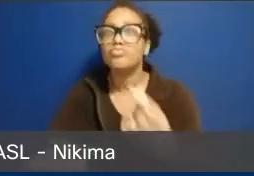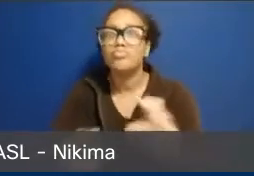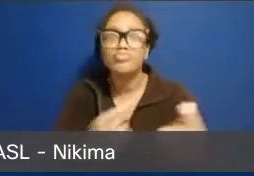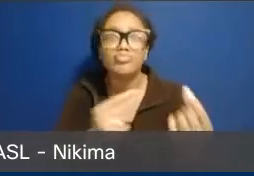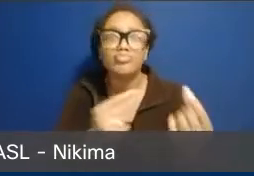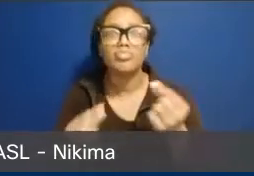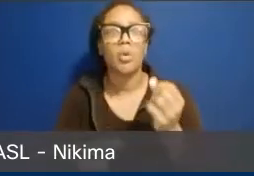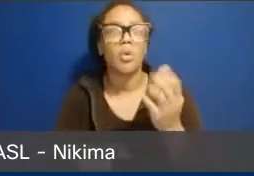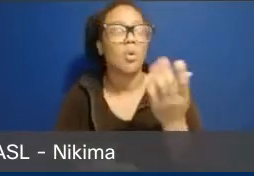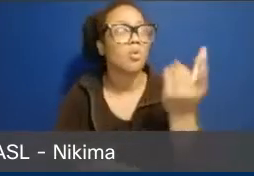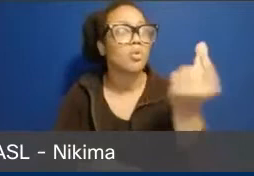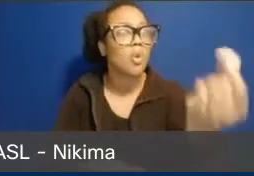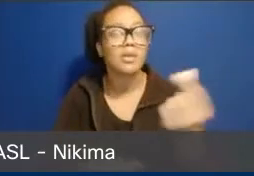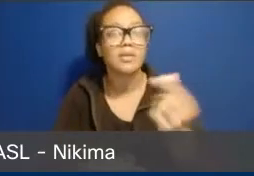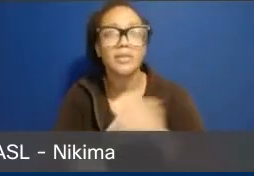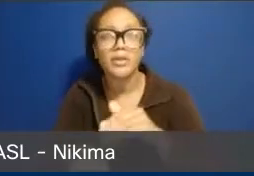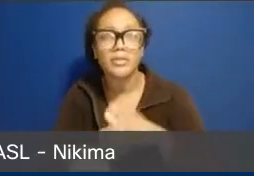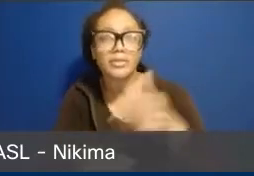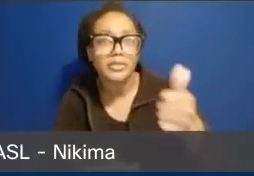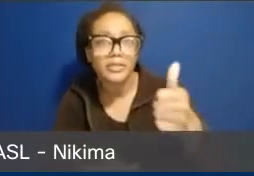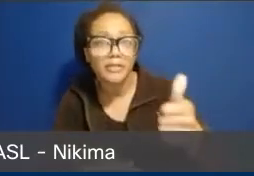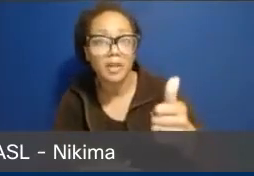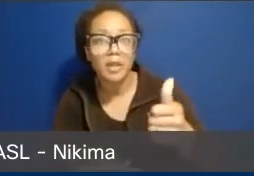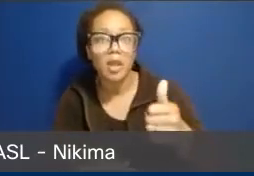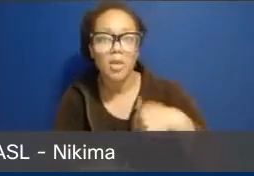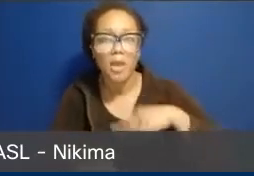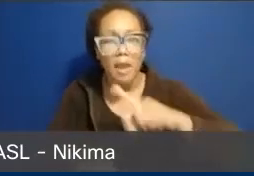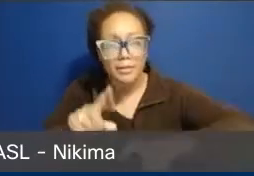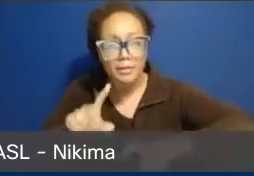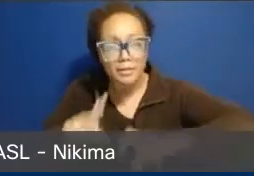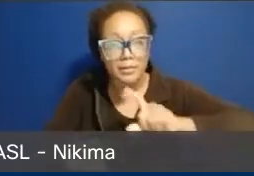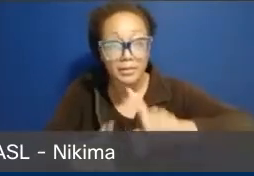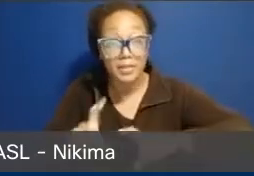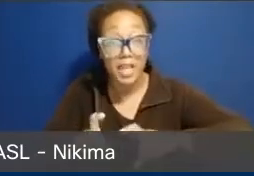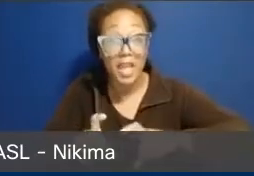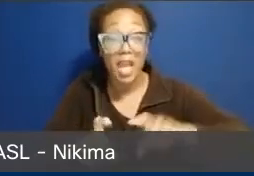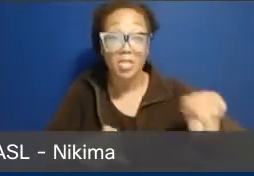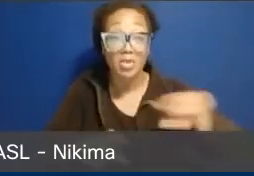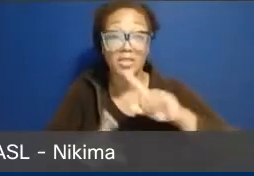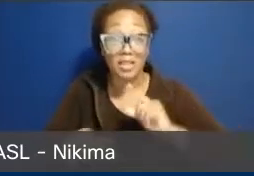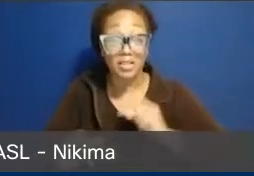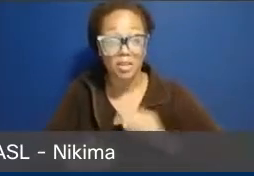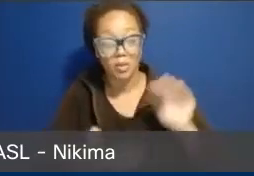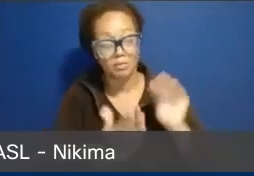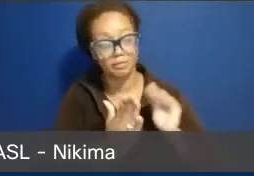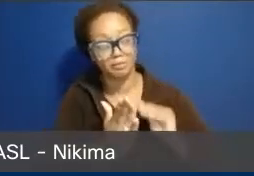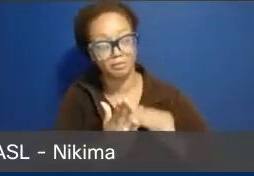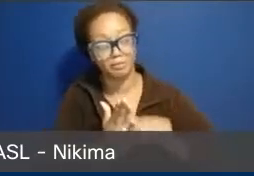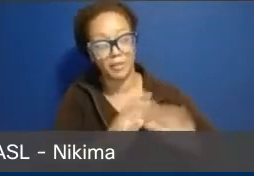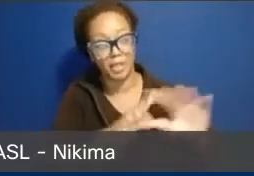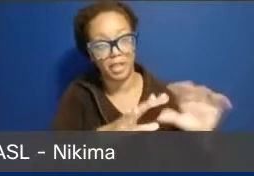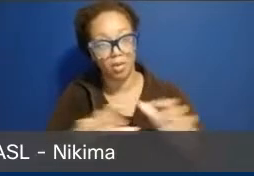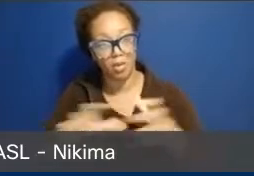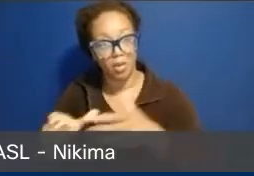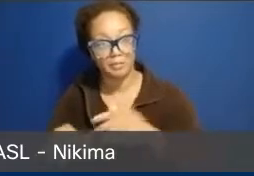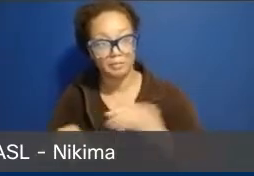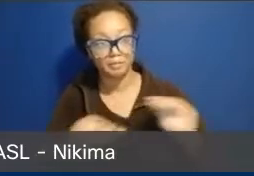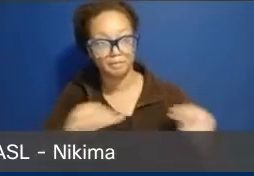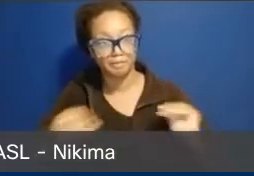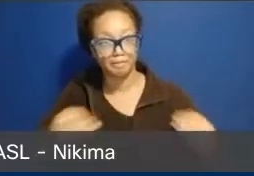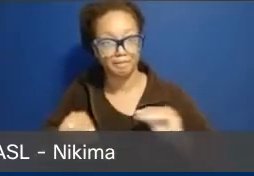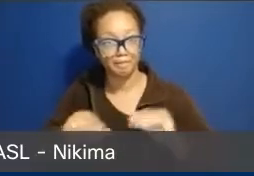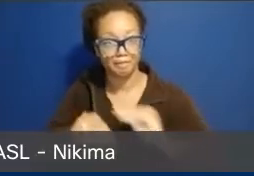own? And so we capture that data in those 6 categories. And if the individual responds